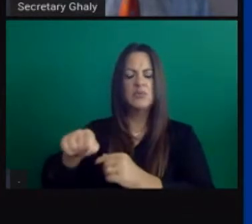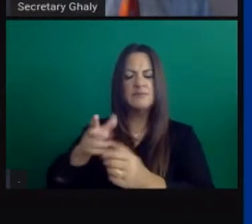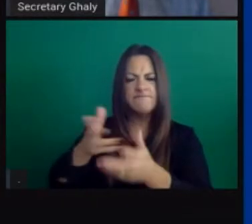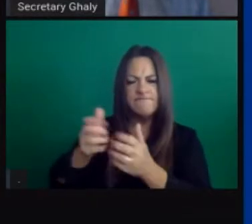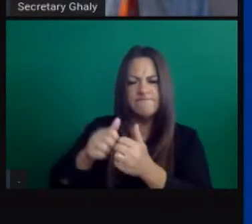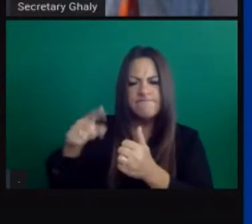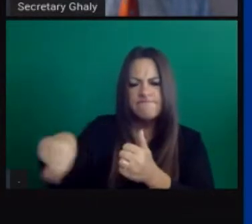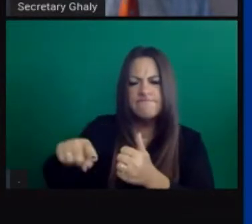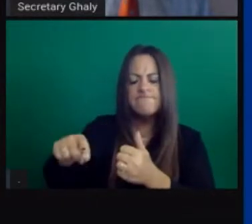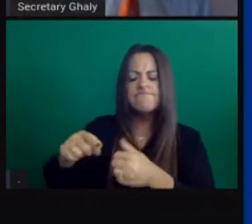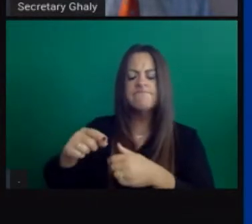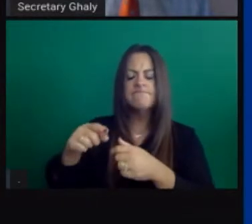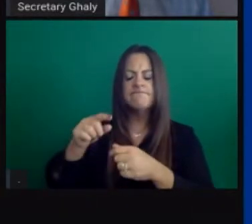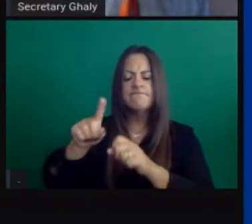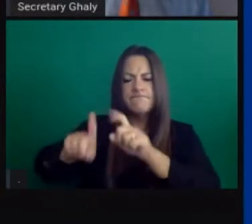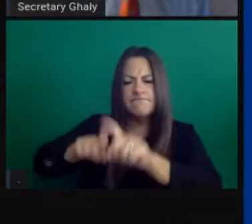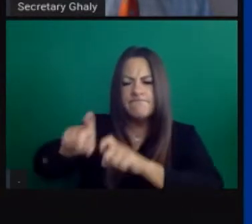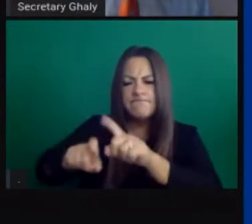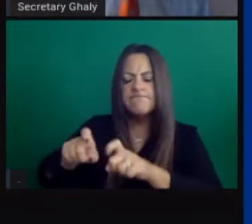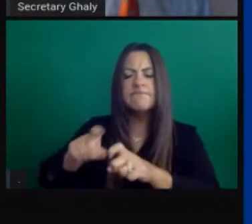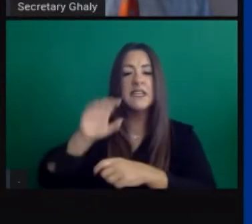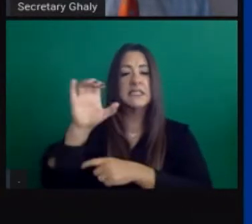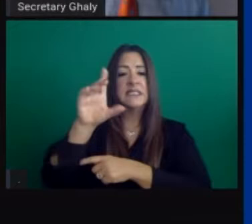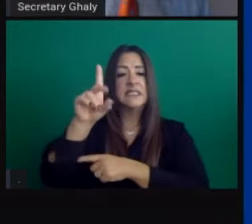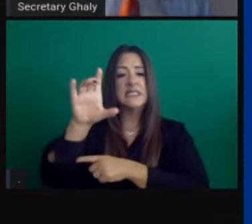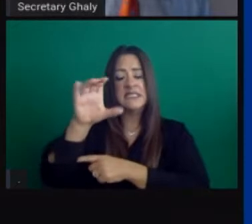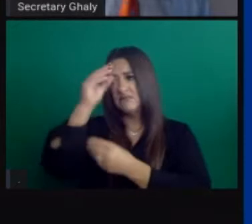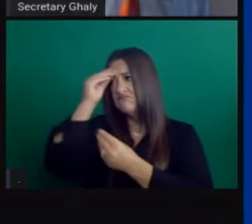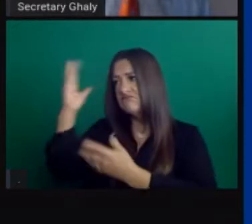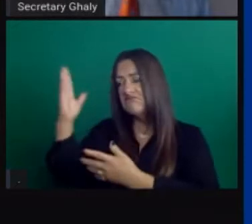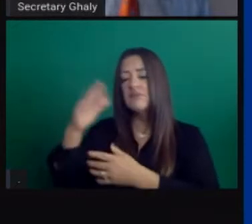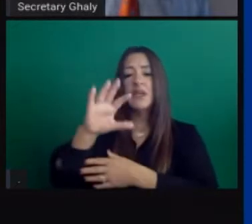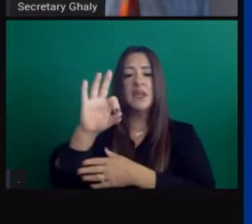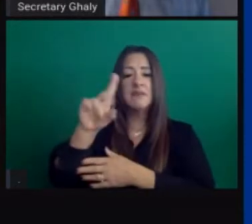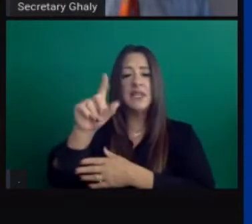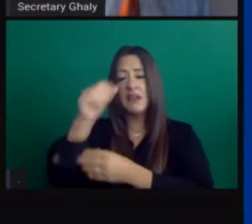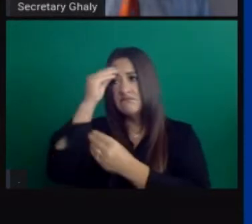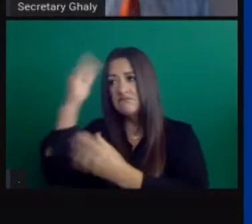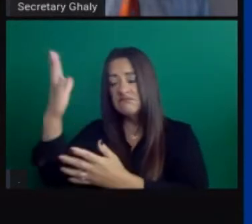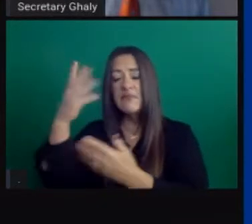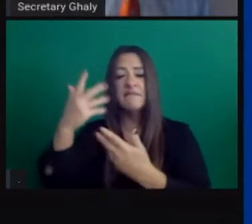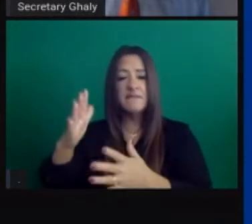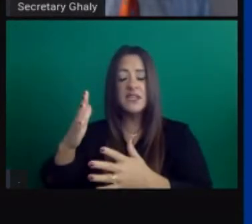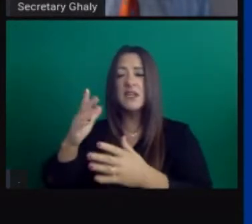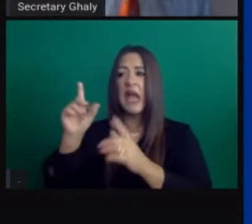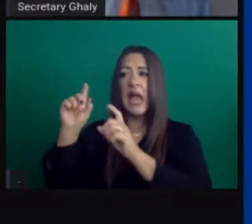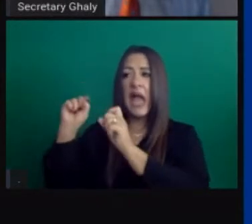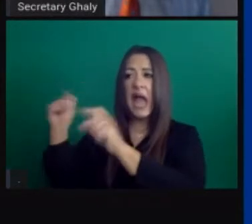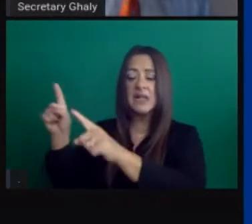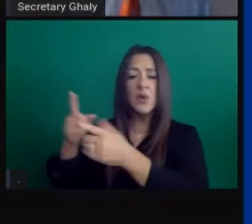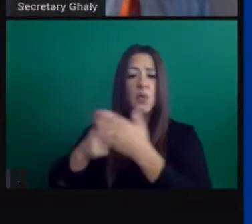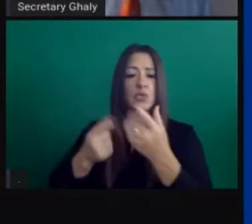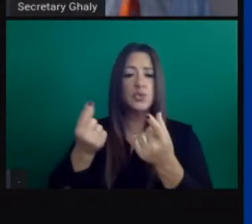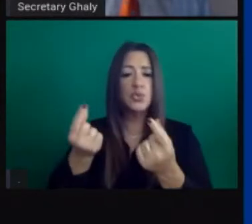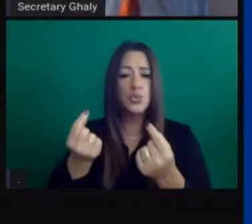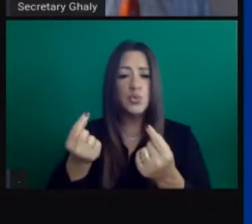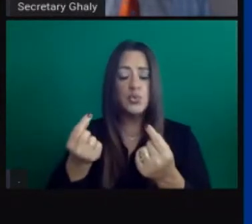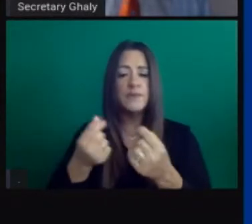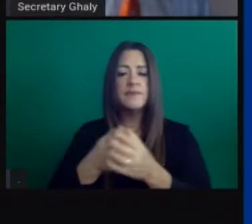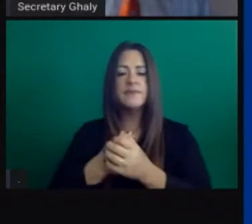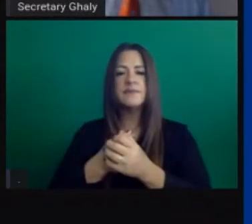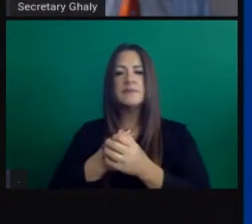had occurred, as well as the CDC and the FDA, to determine what to do. Over the weekend,